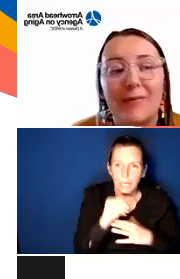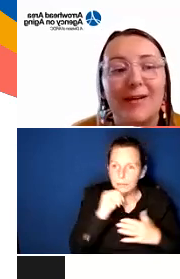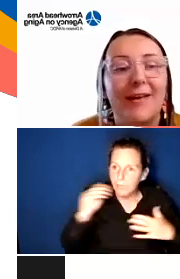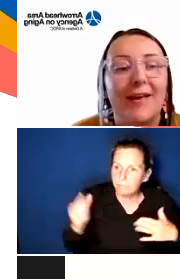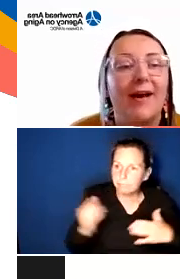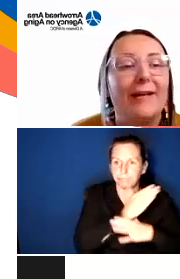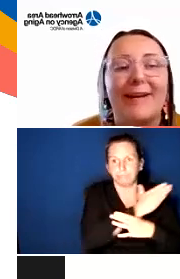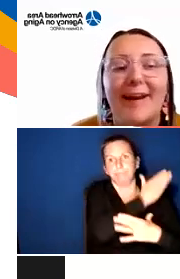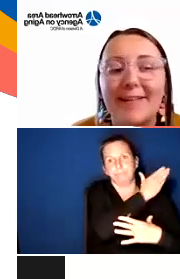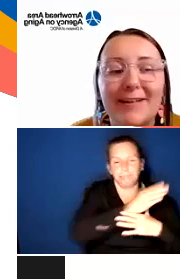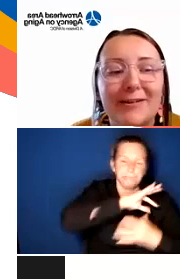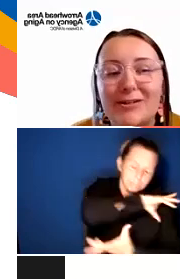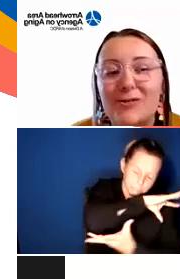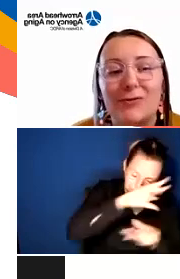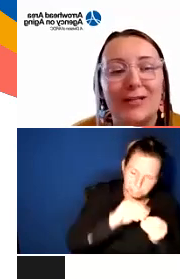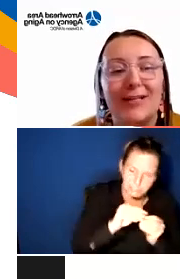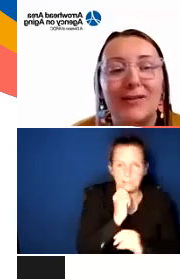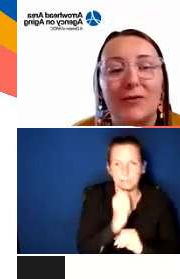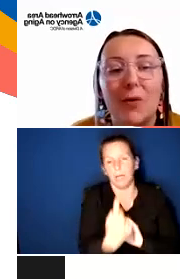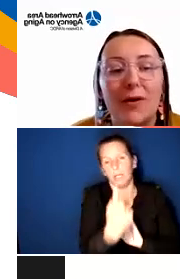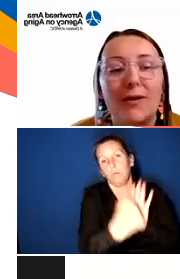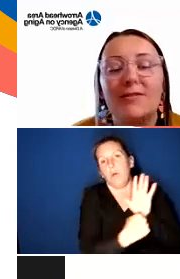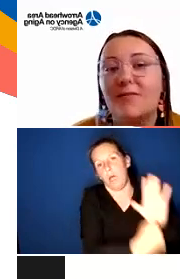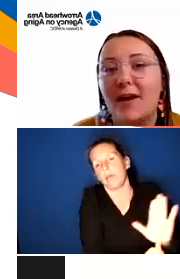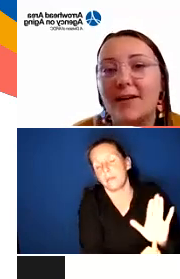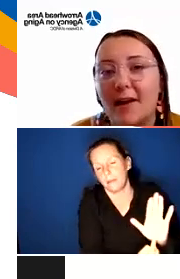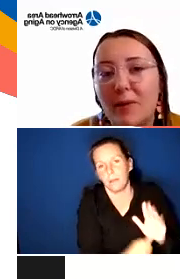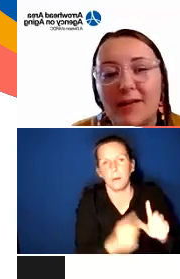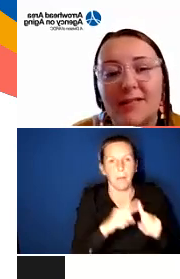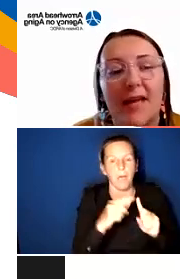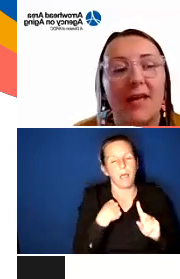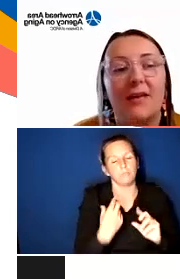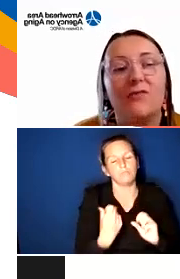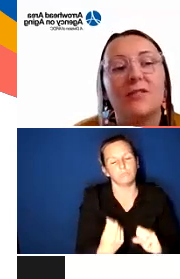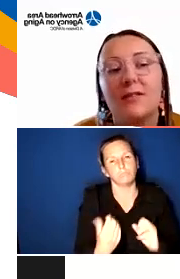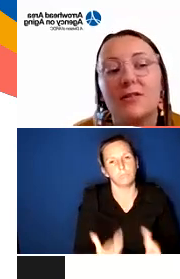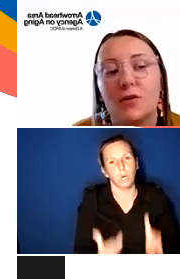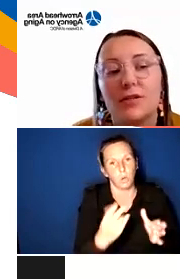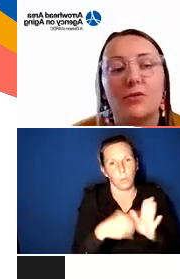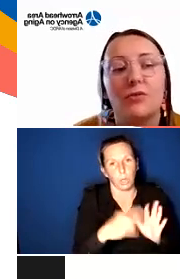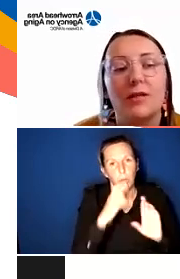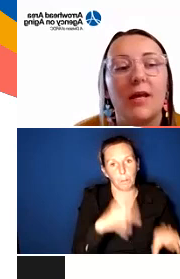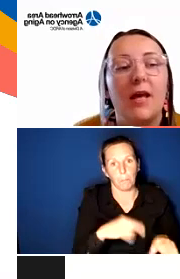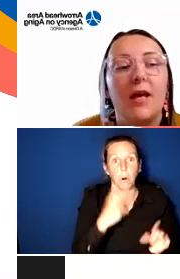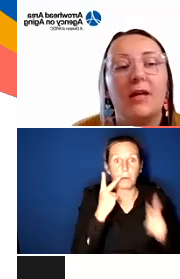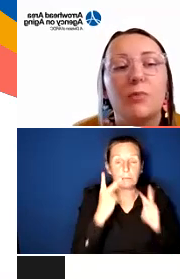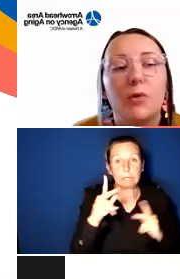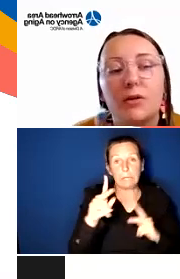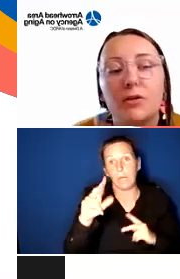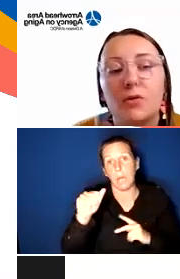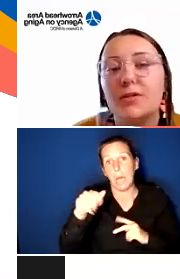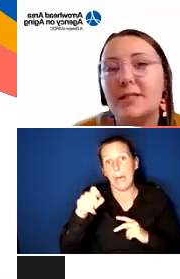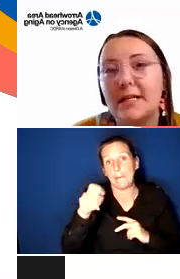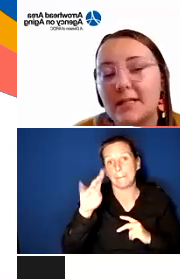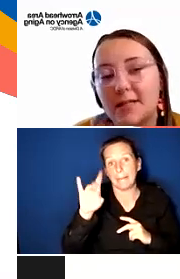asset mapping. Again, I highly encourage you to read the report, find that Appendix A, and visit these sources to really explore